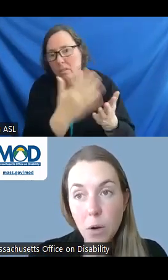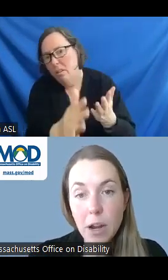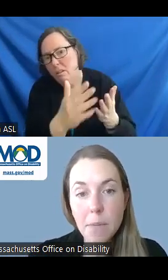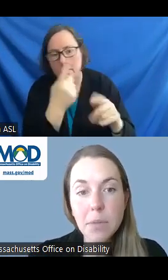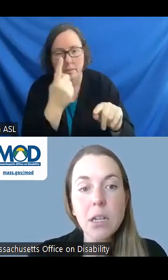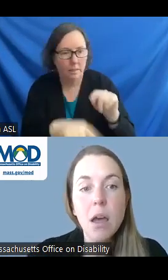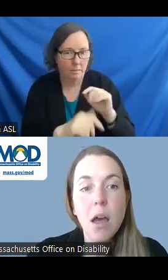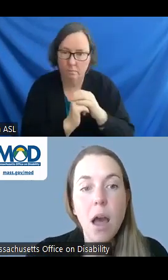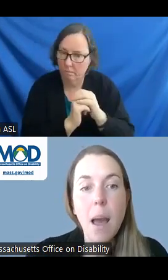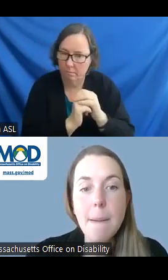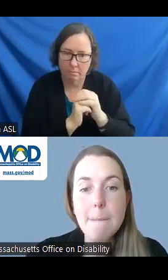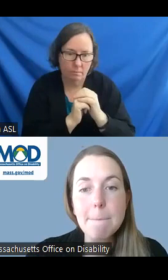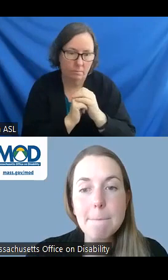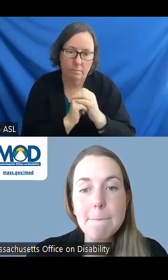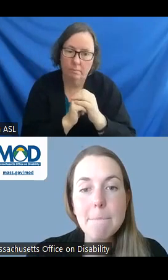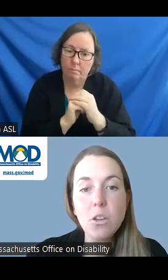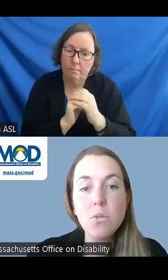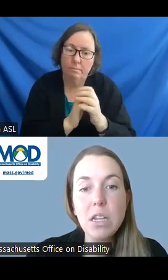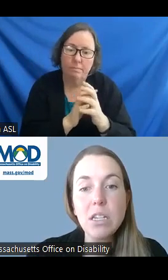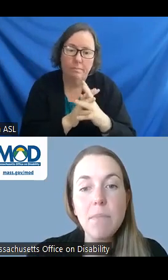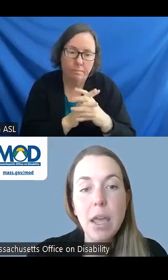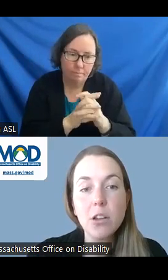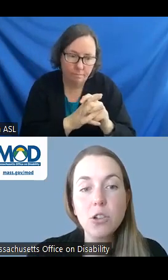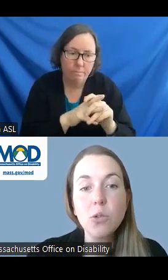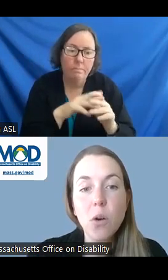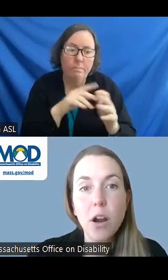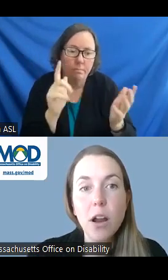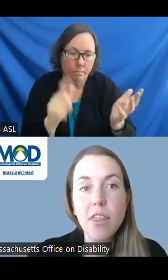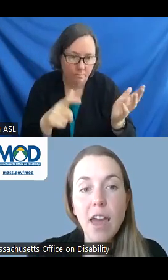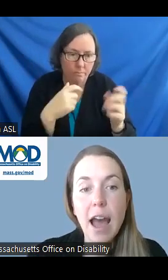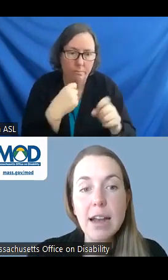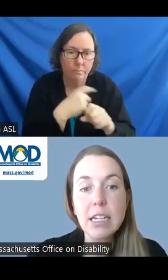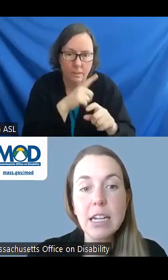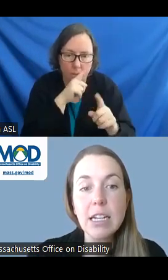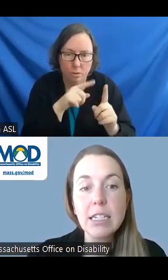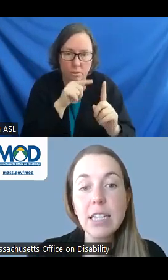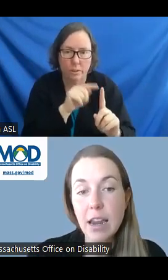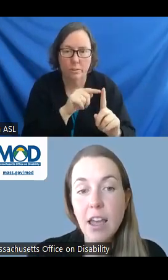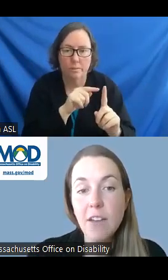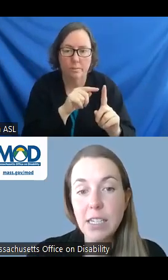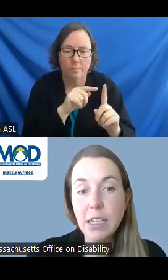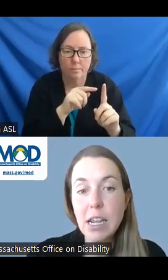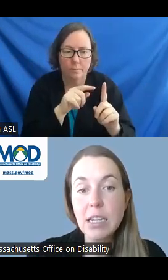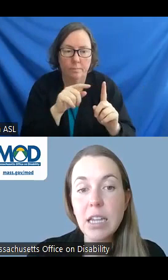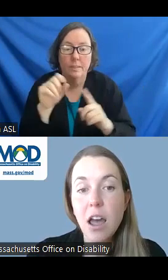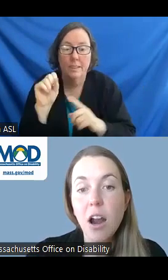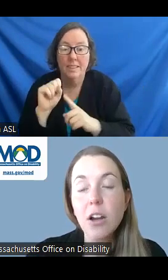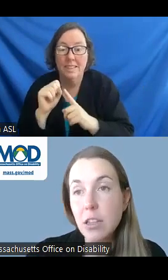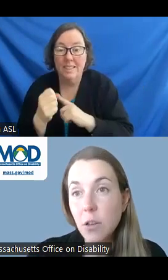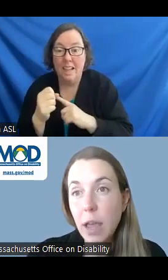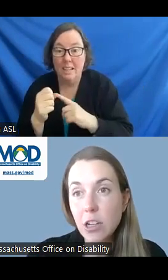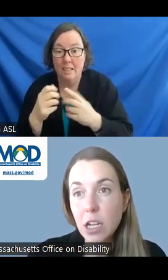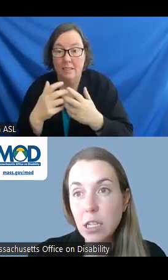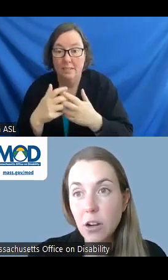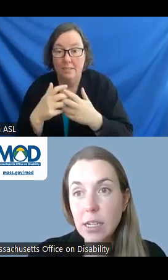or programs. You need to make sure that site facilities are